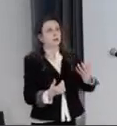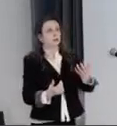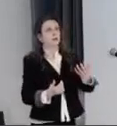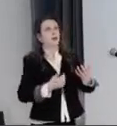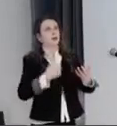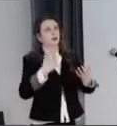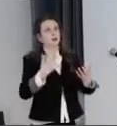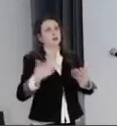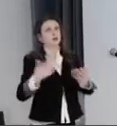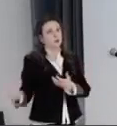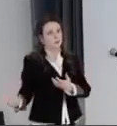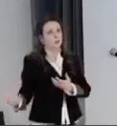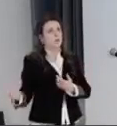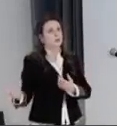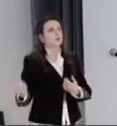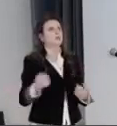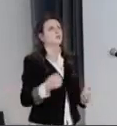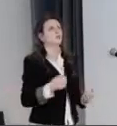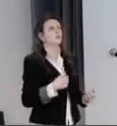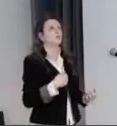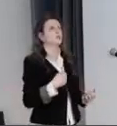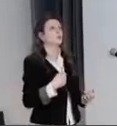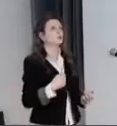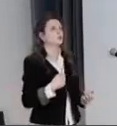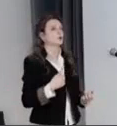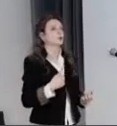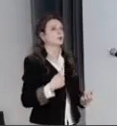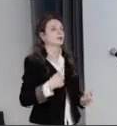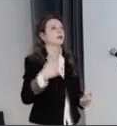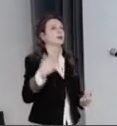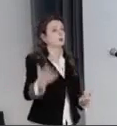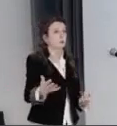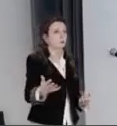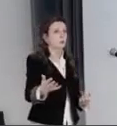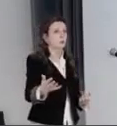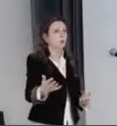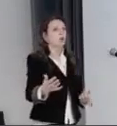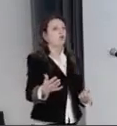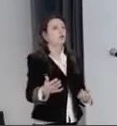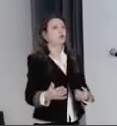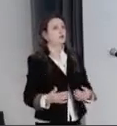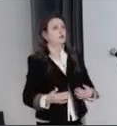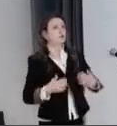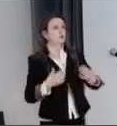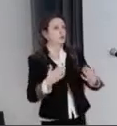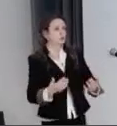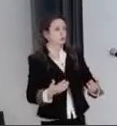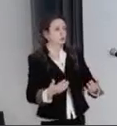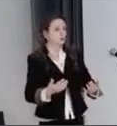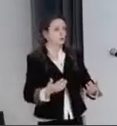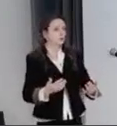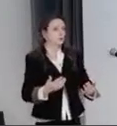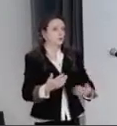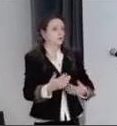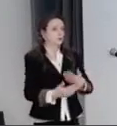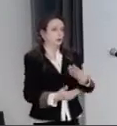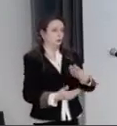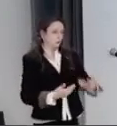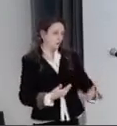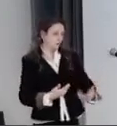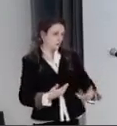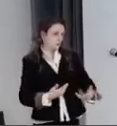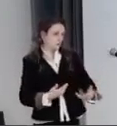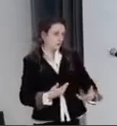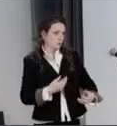your aesthetic and ethical judgments, in the sense that if you, for example, judge something unethical, your aesthetic judgment should